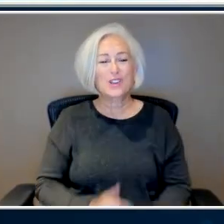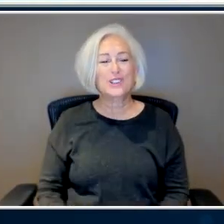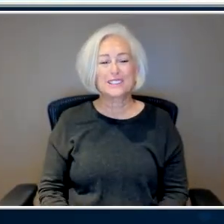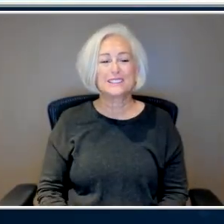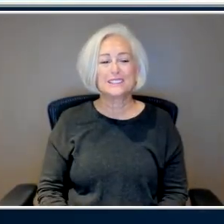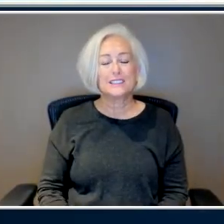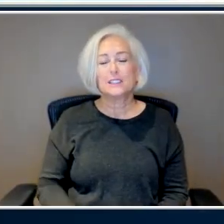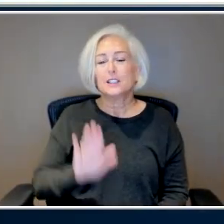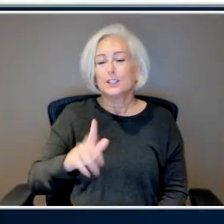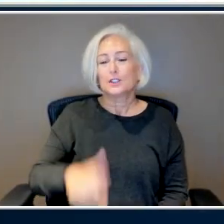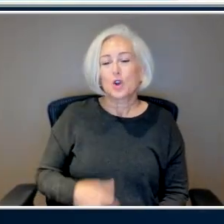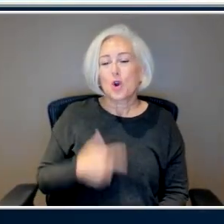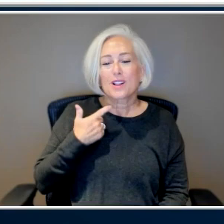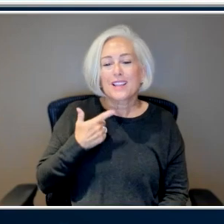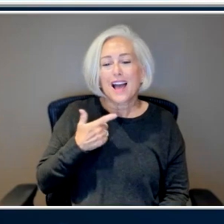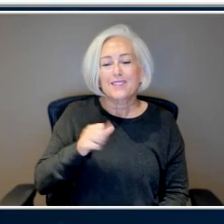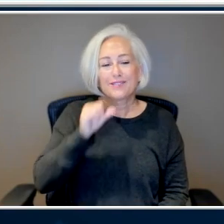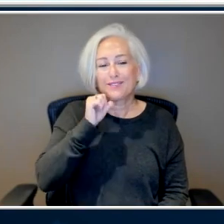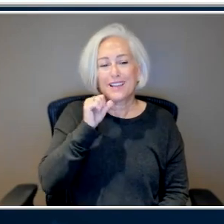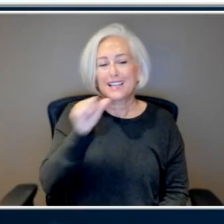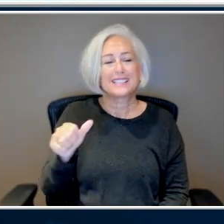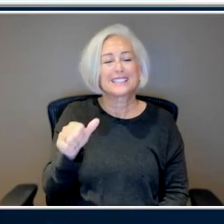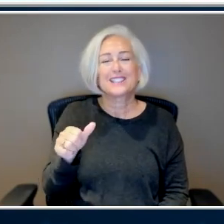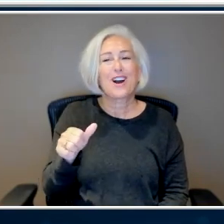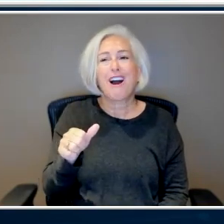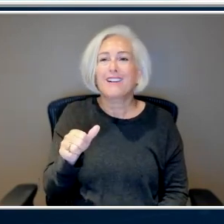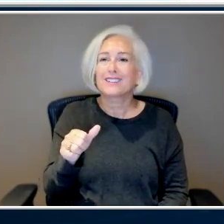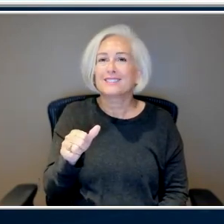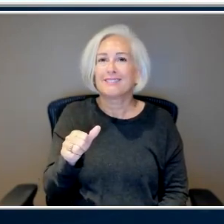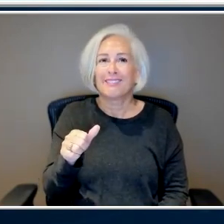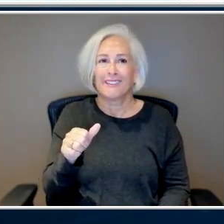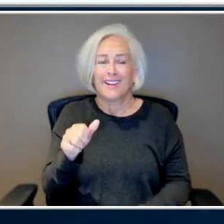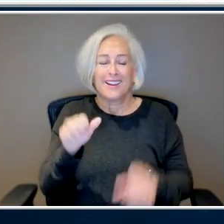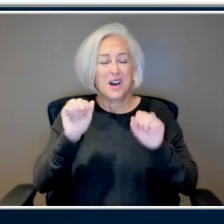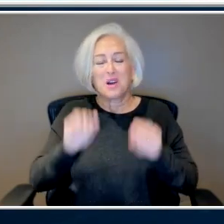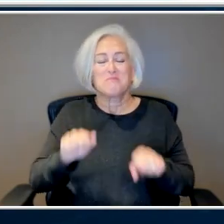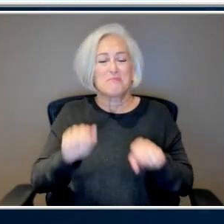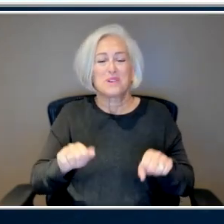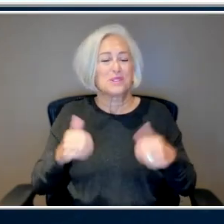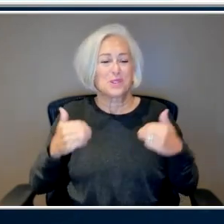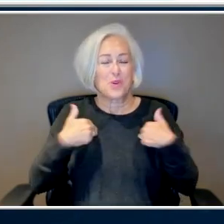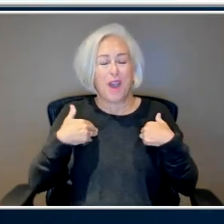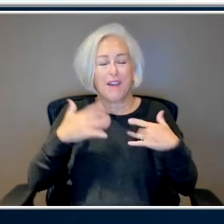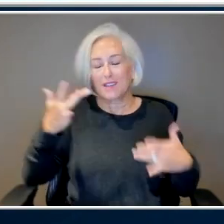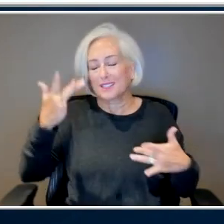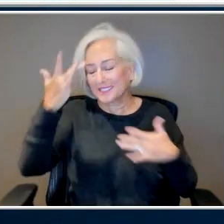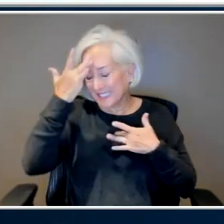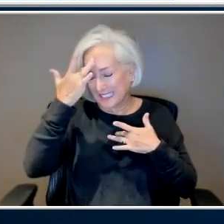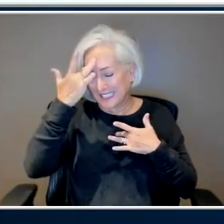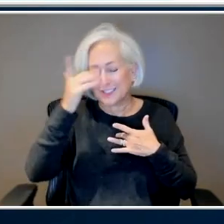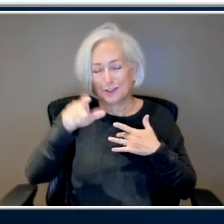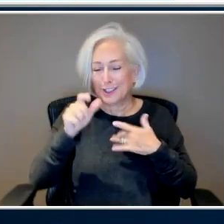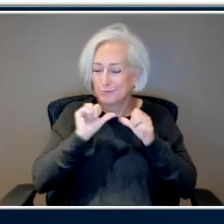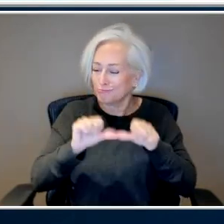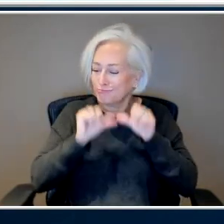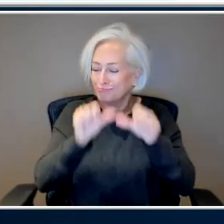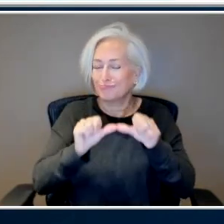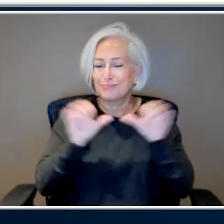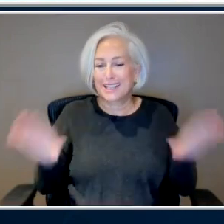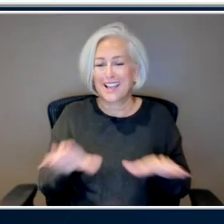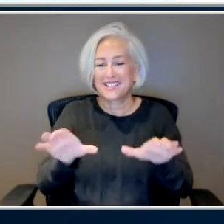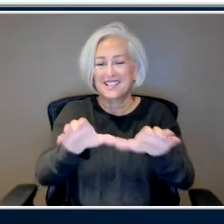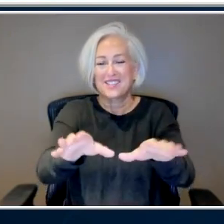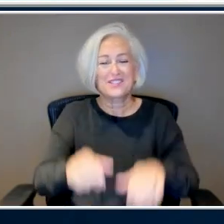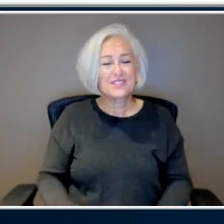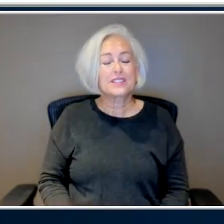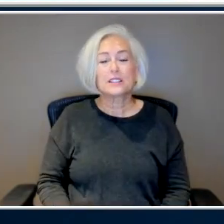conducive to having this type of ailment. So I understand you wanting to try to find Dr. Hamda. How did you end up hooking up